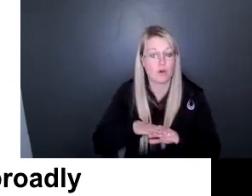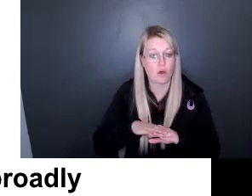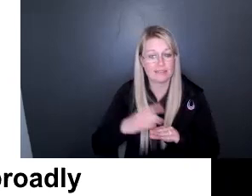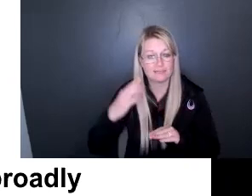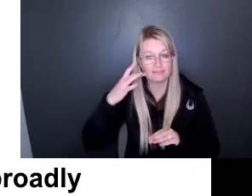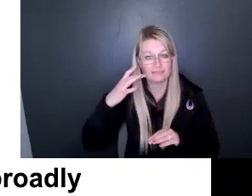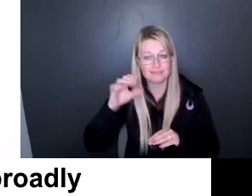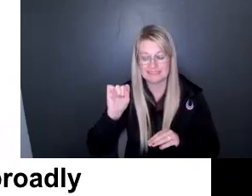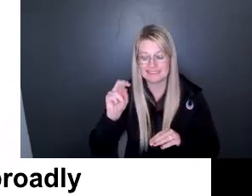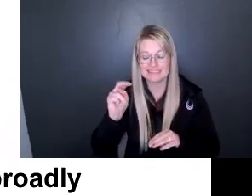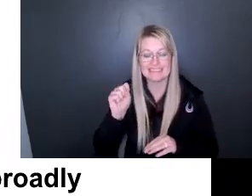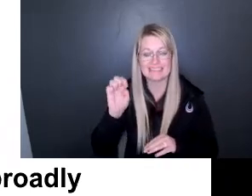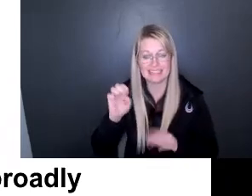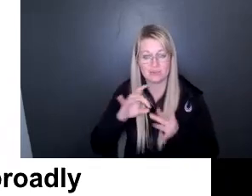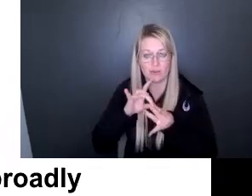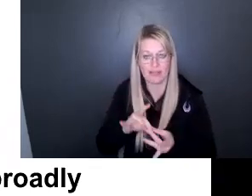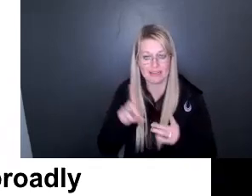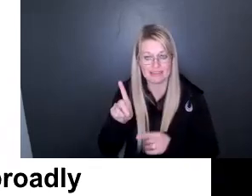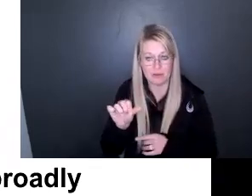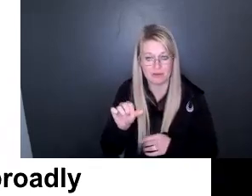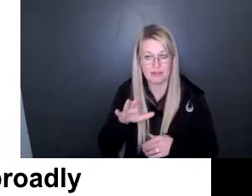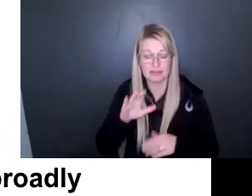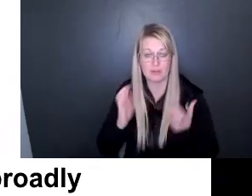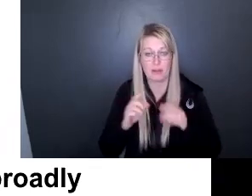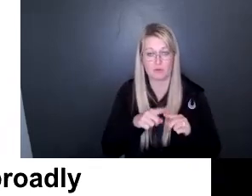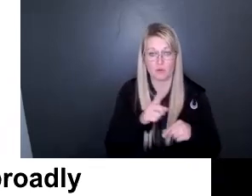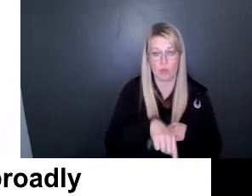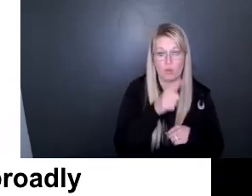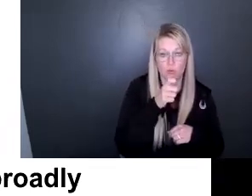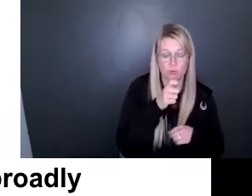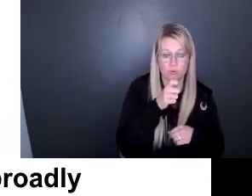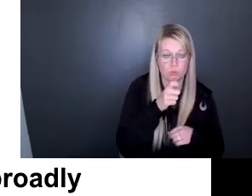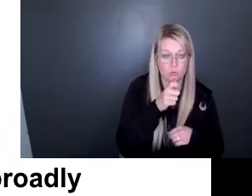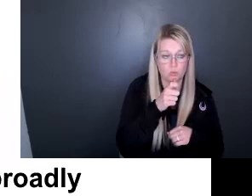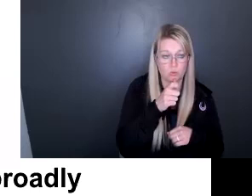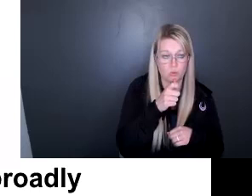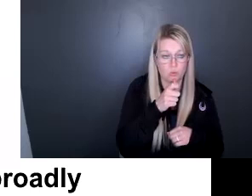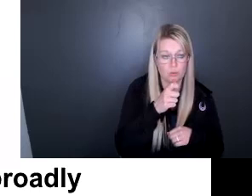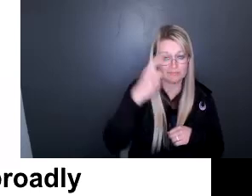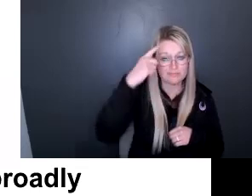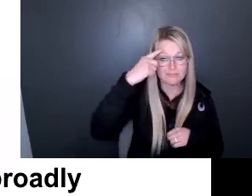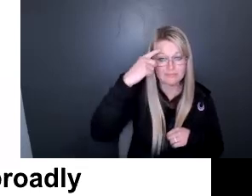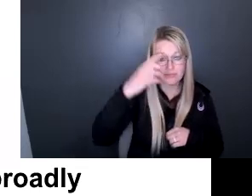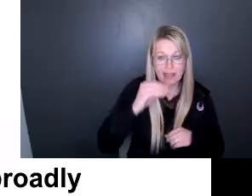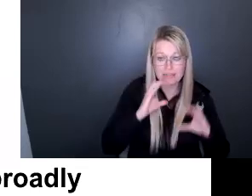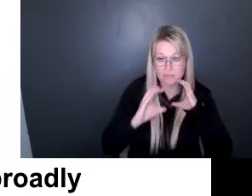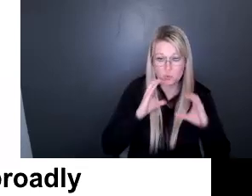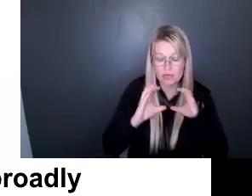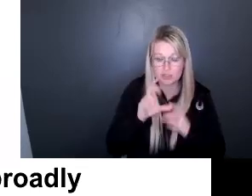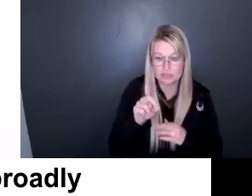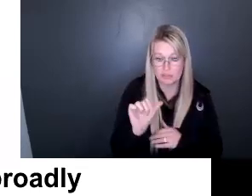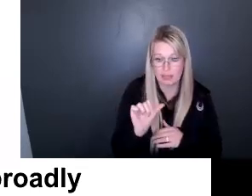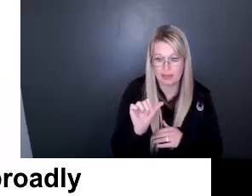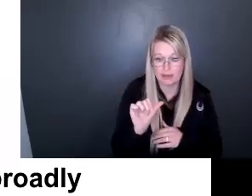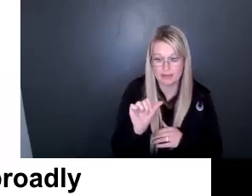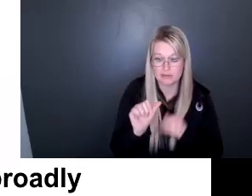sensory-related disabilities than those that concern intellectual and communication